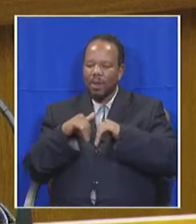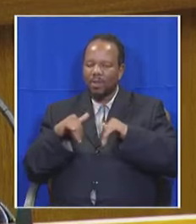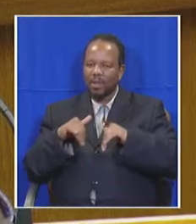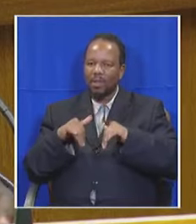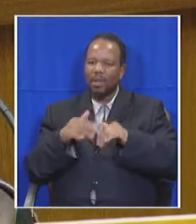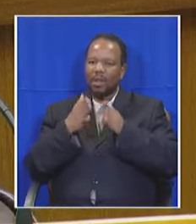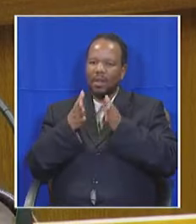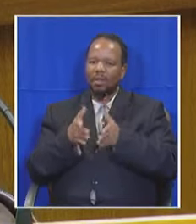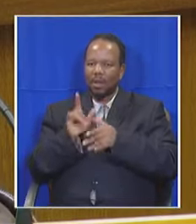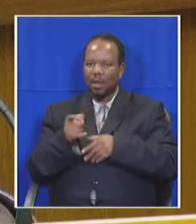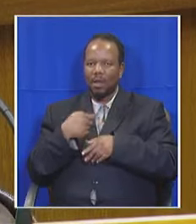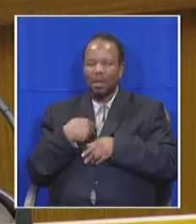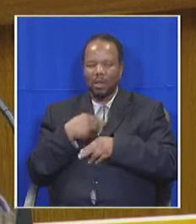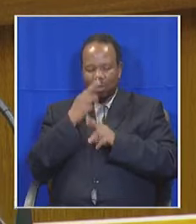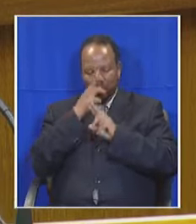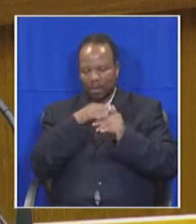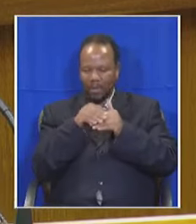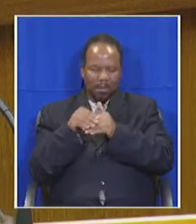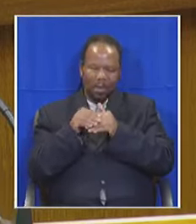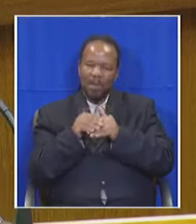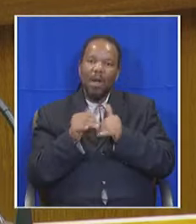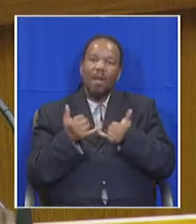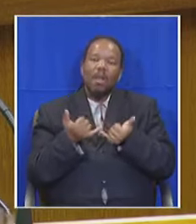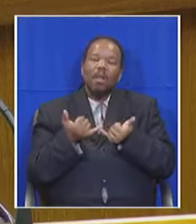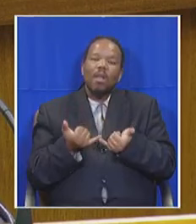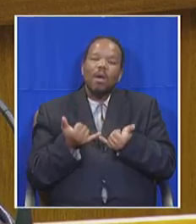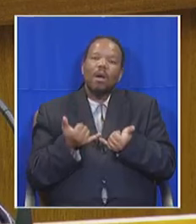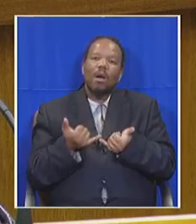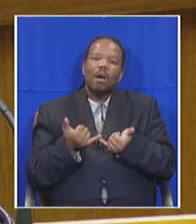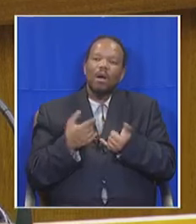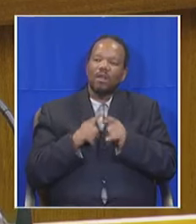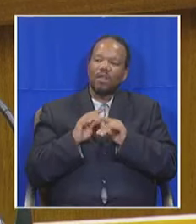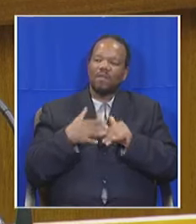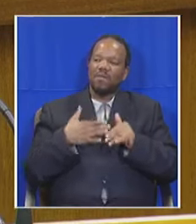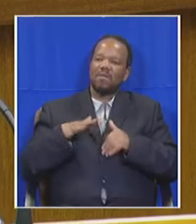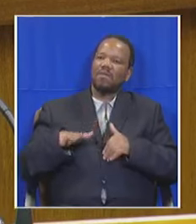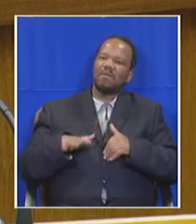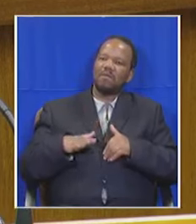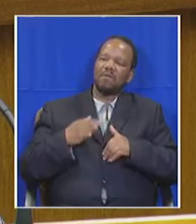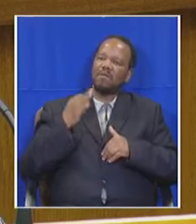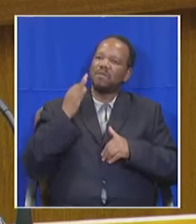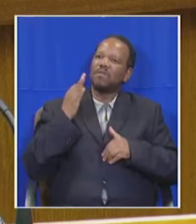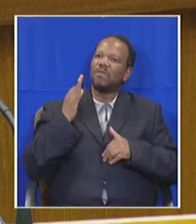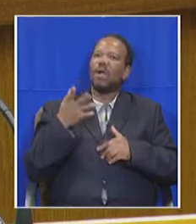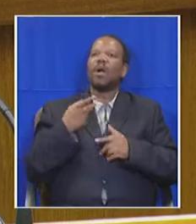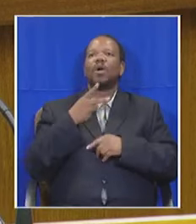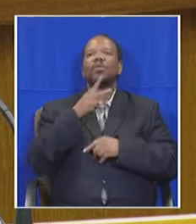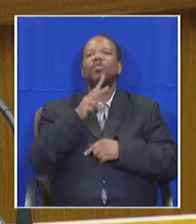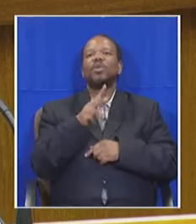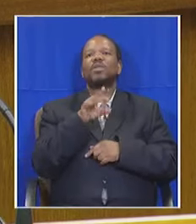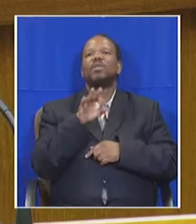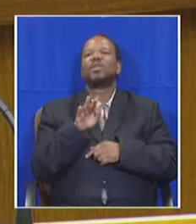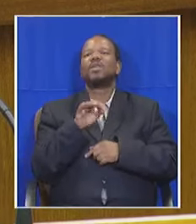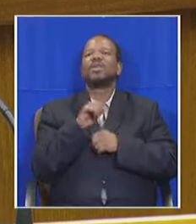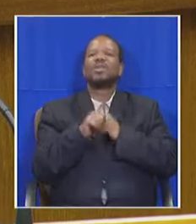Honorable members, our young people are banished to a life of inferior and despair. The 23 years of ANC rule can